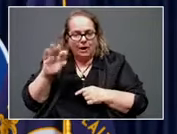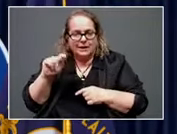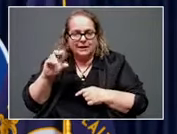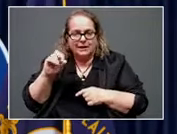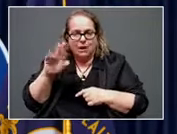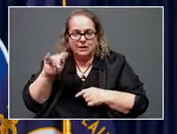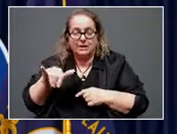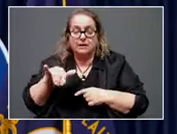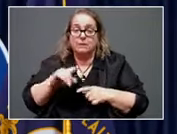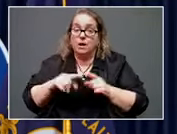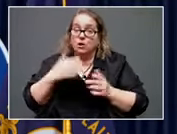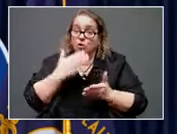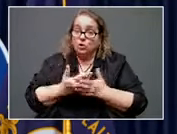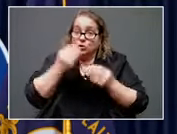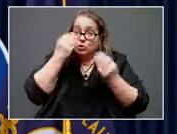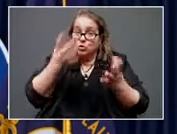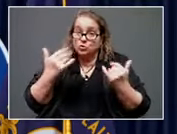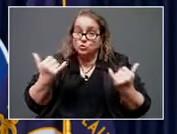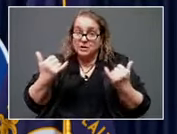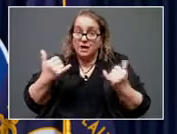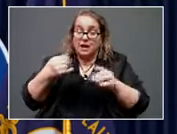news today, positivity rate,